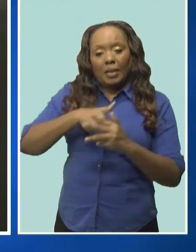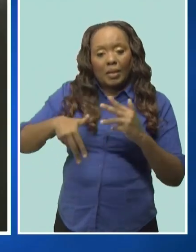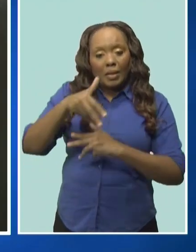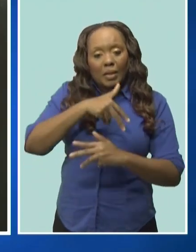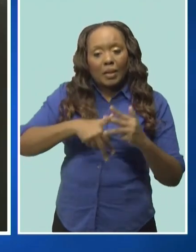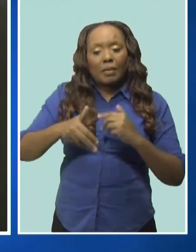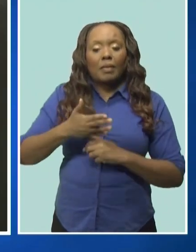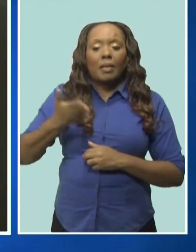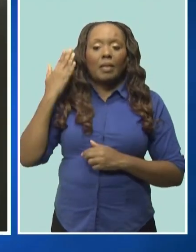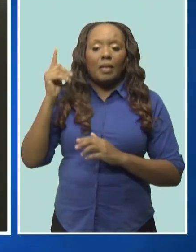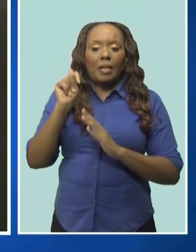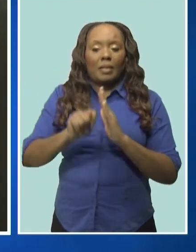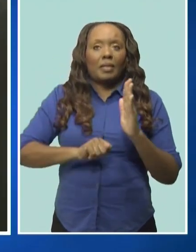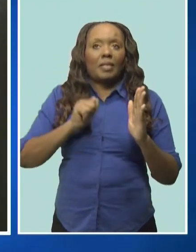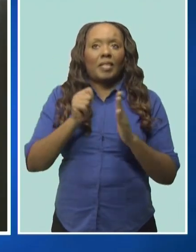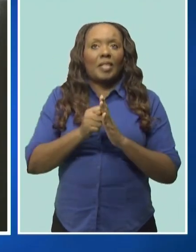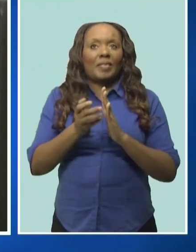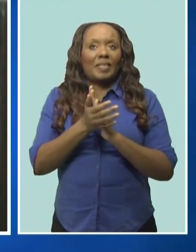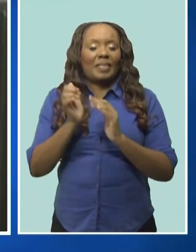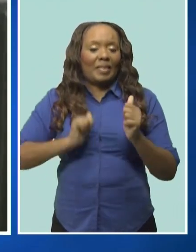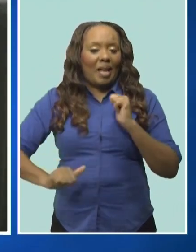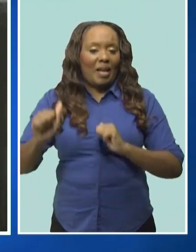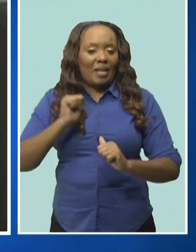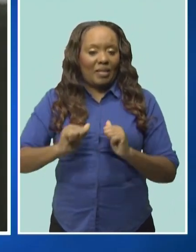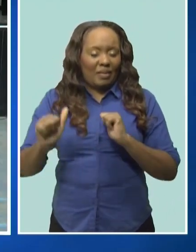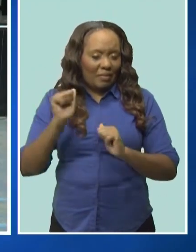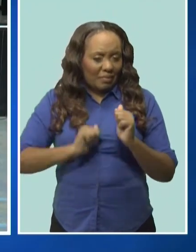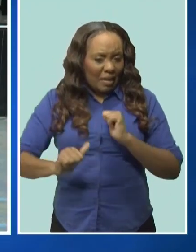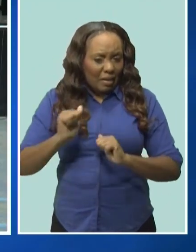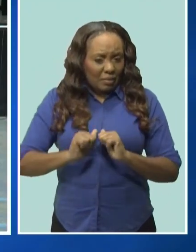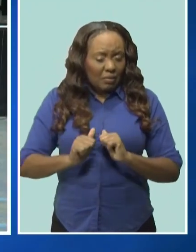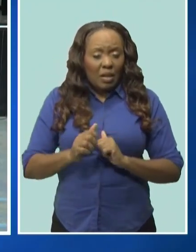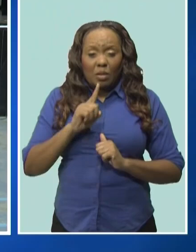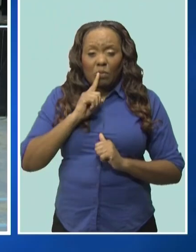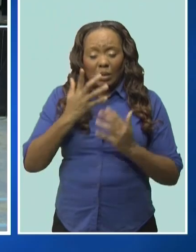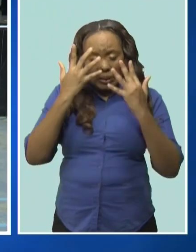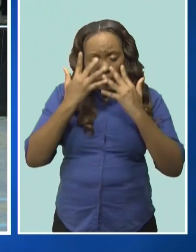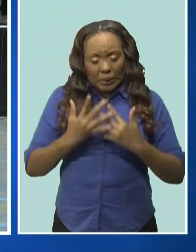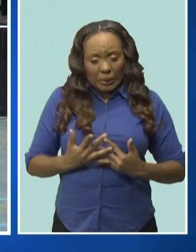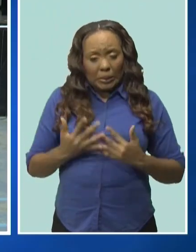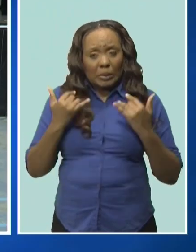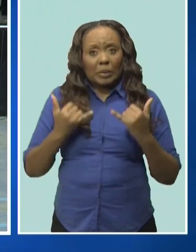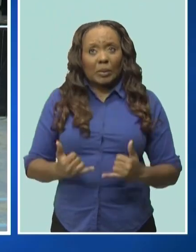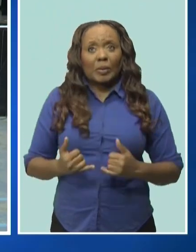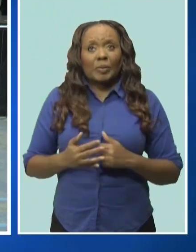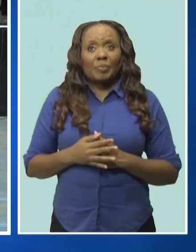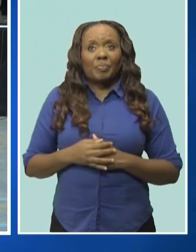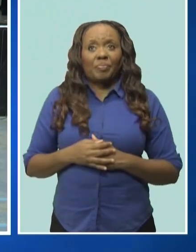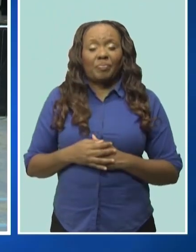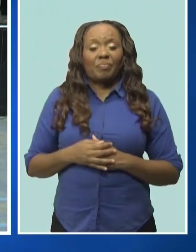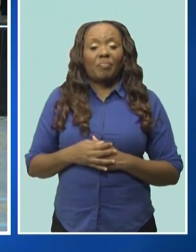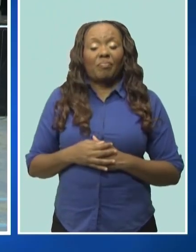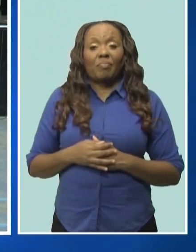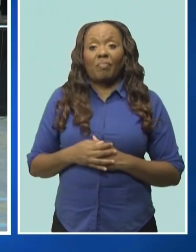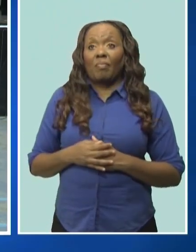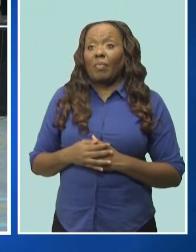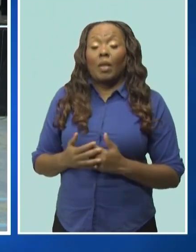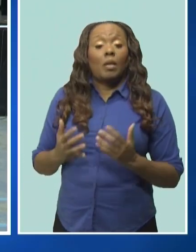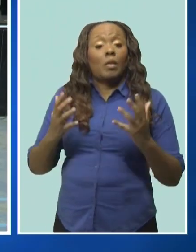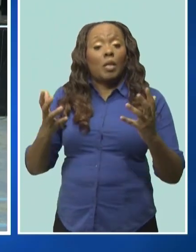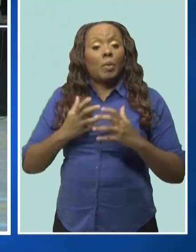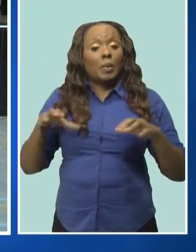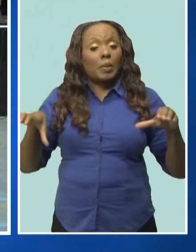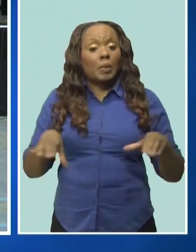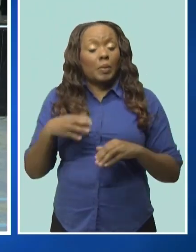last term's talent show and are all saddened by his absence. We want to really do our best